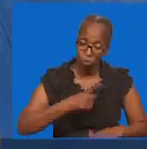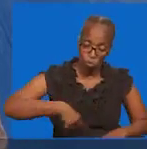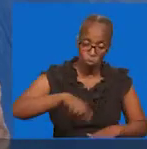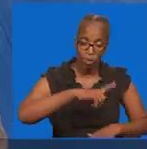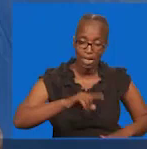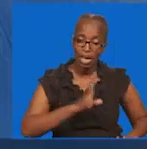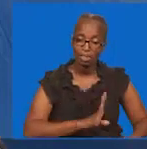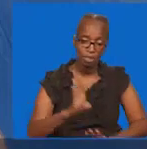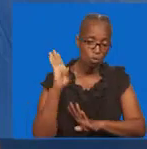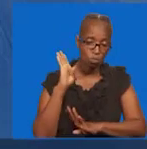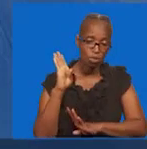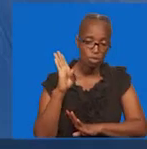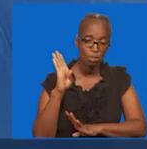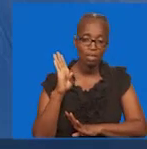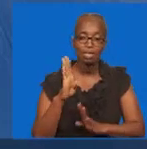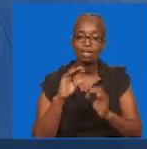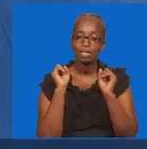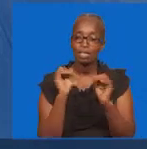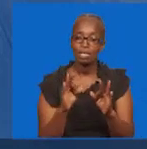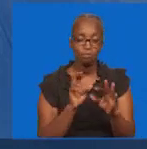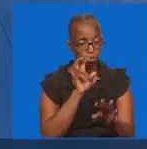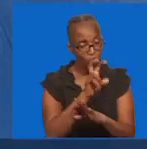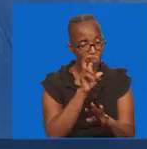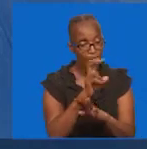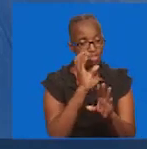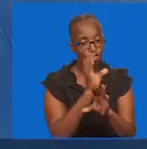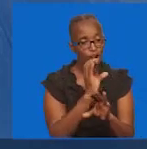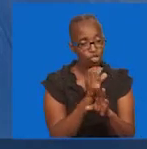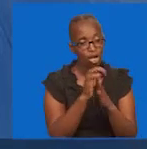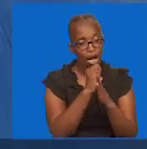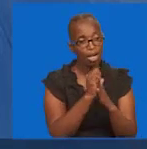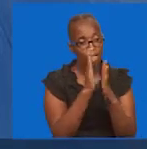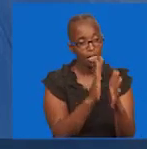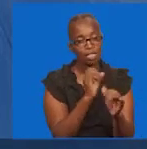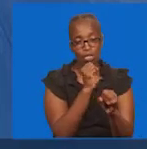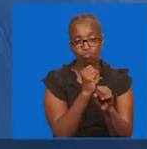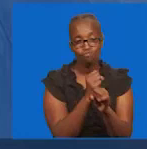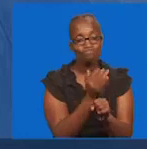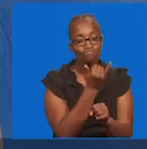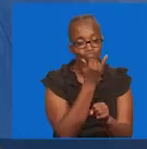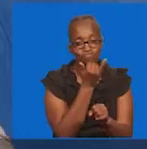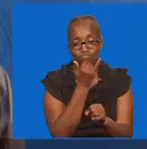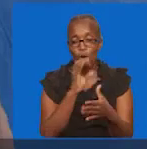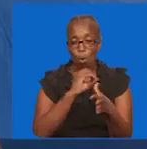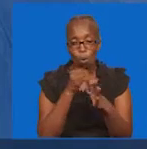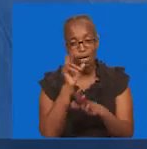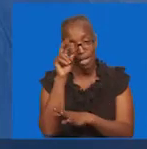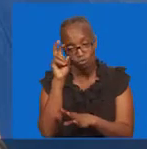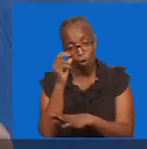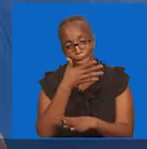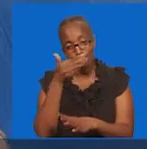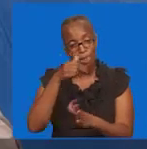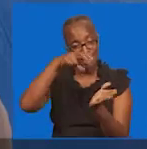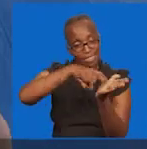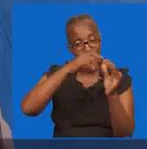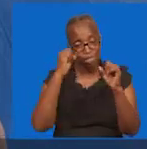God Hata hivyo kanisa Lisimame katika pengo Tukiona fiongozi Wakifanya Kama kanisa Wasimame Na